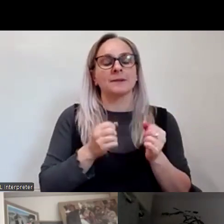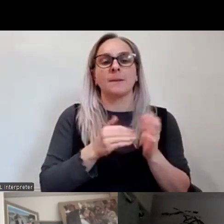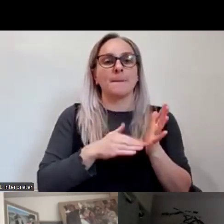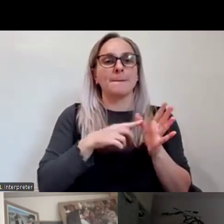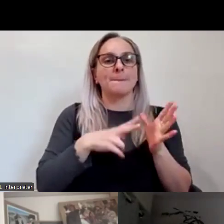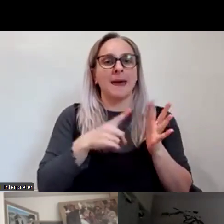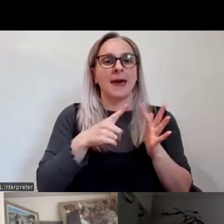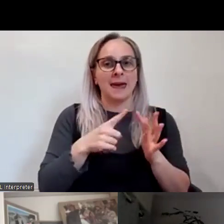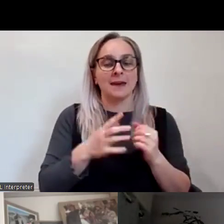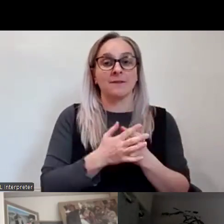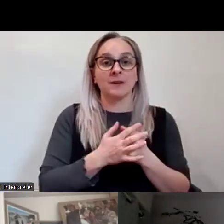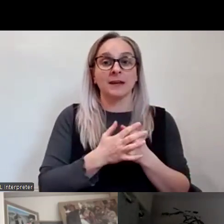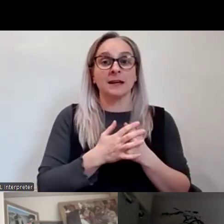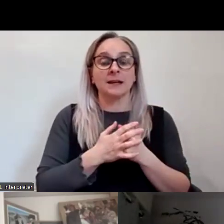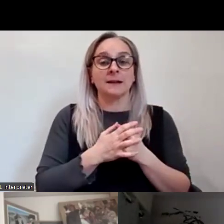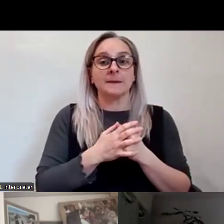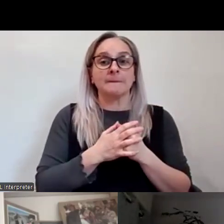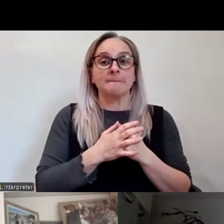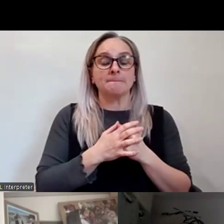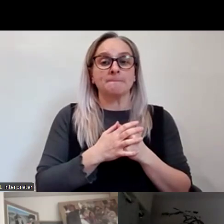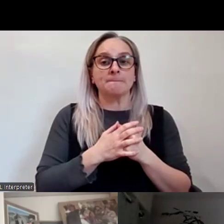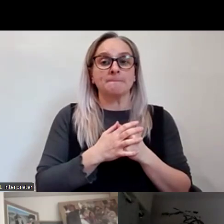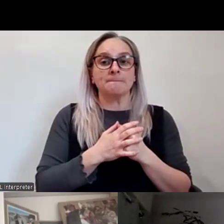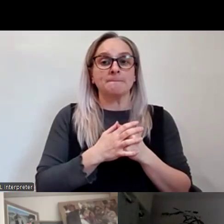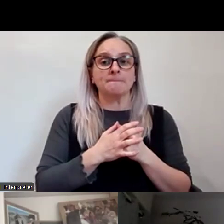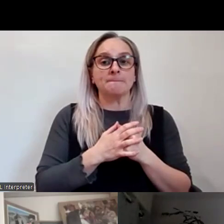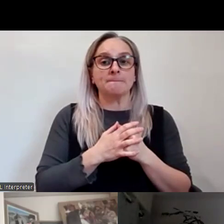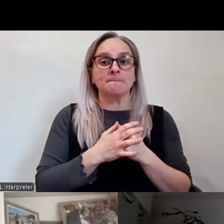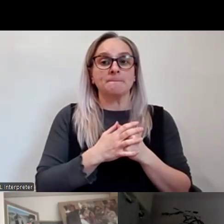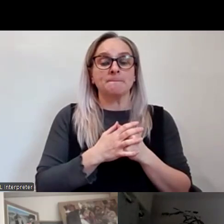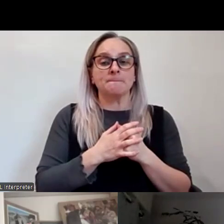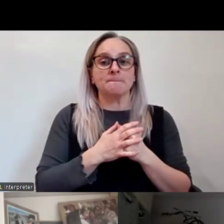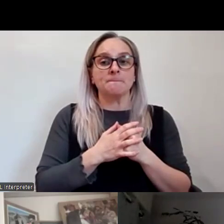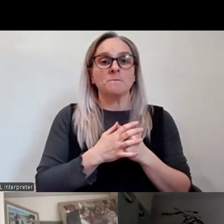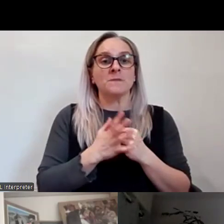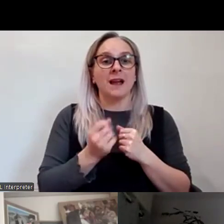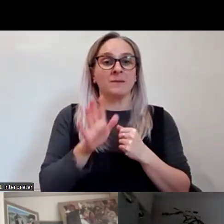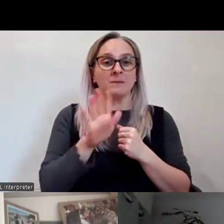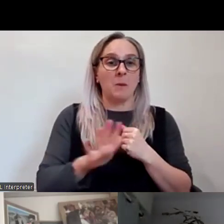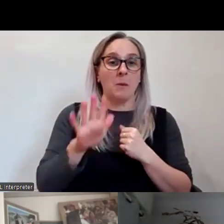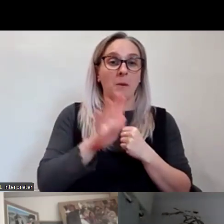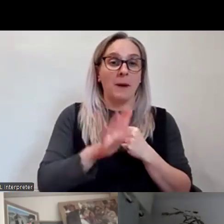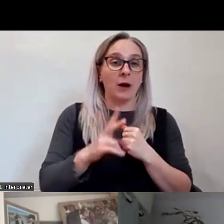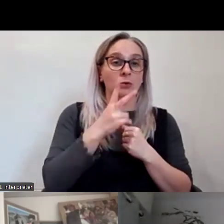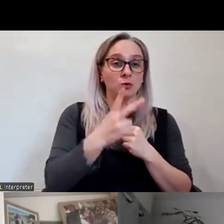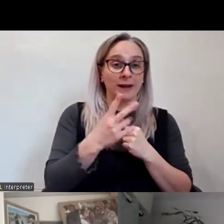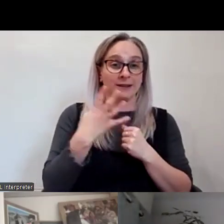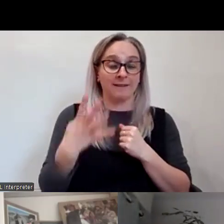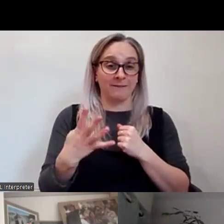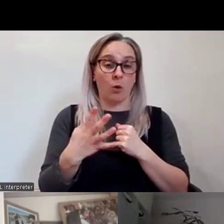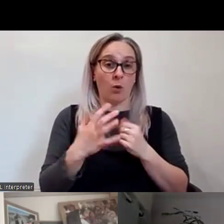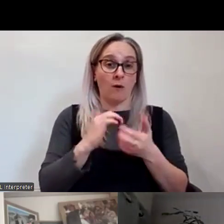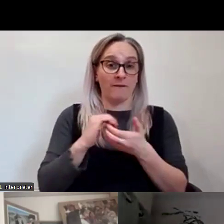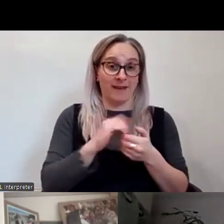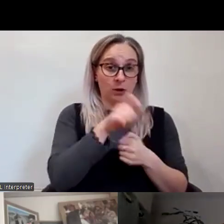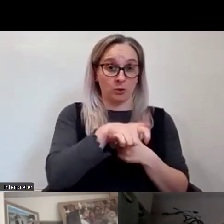there? It's round about circa 24. It depends on the number of funded spots that we have, and also if